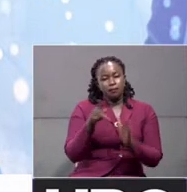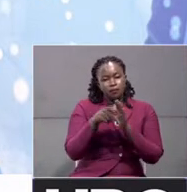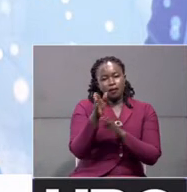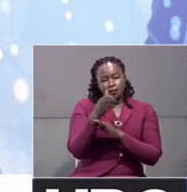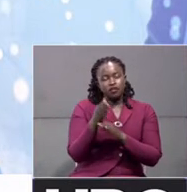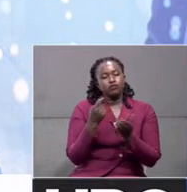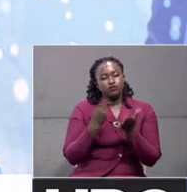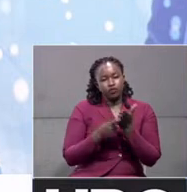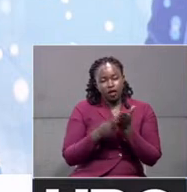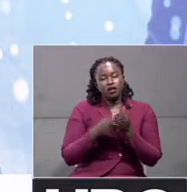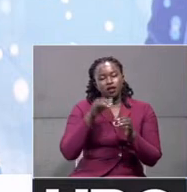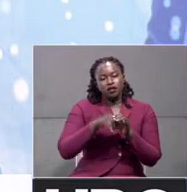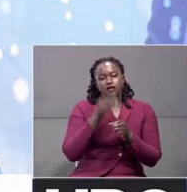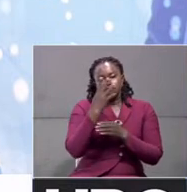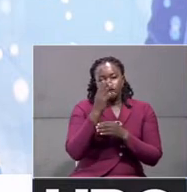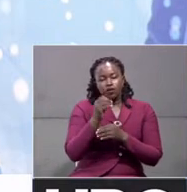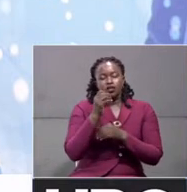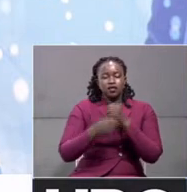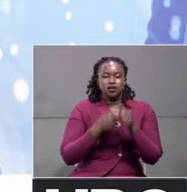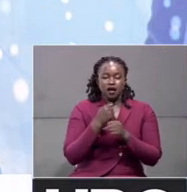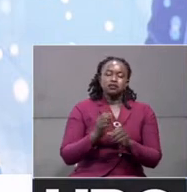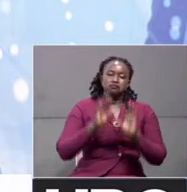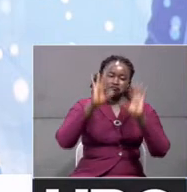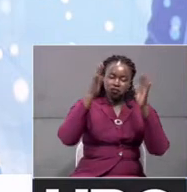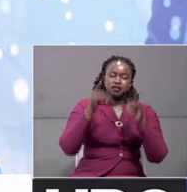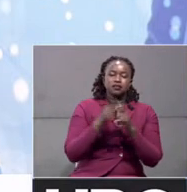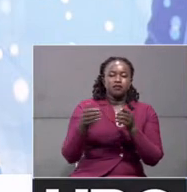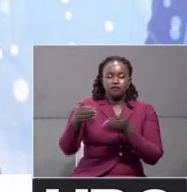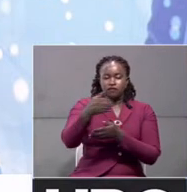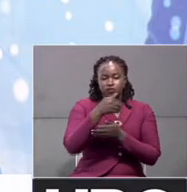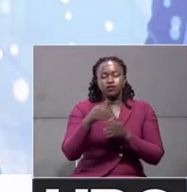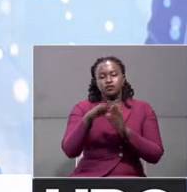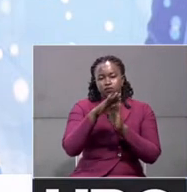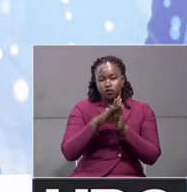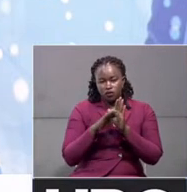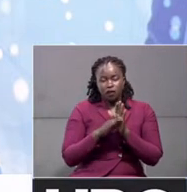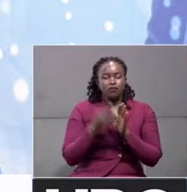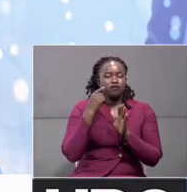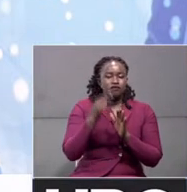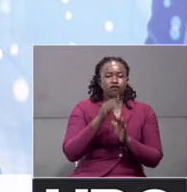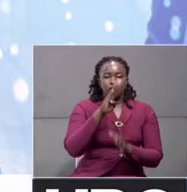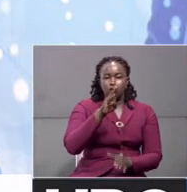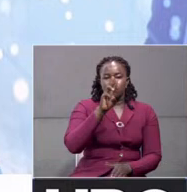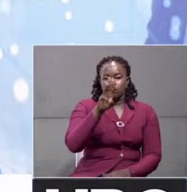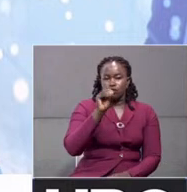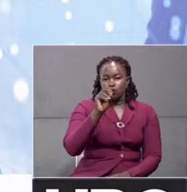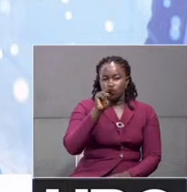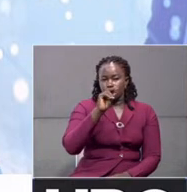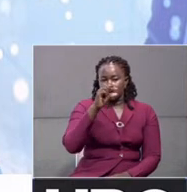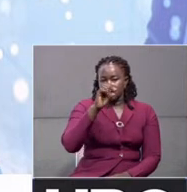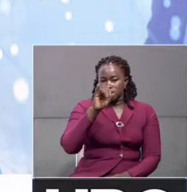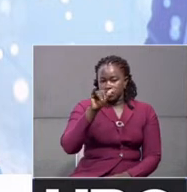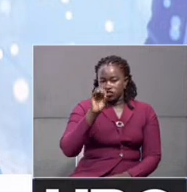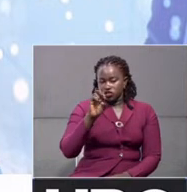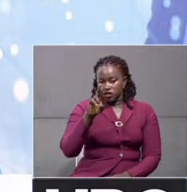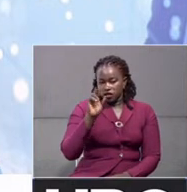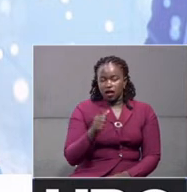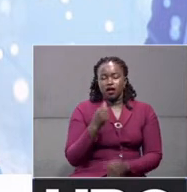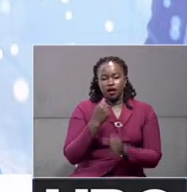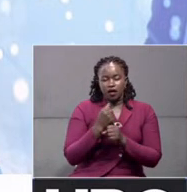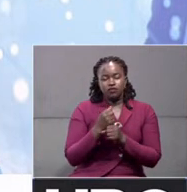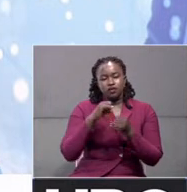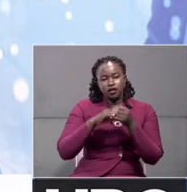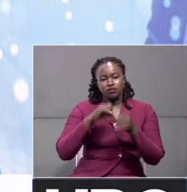Uganda, during a 40-year celebration and fundraising drive for Bwonjera Girls Secondary School in Intungamo